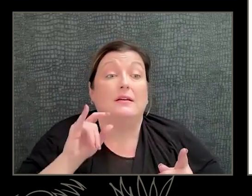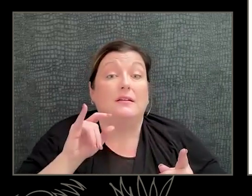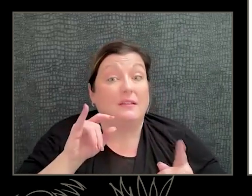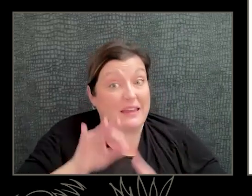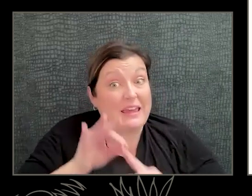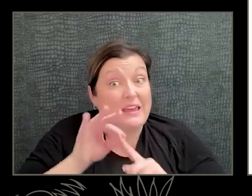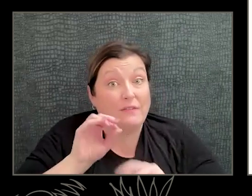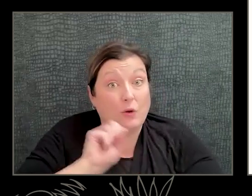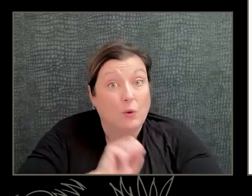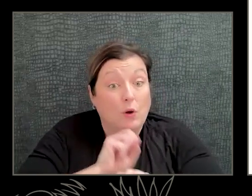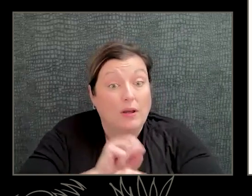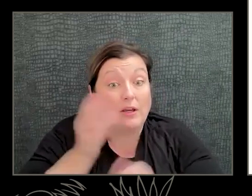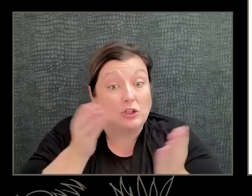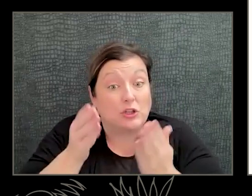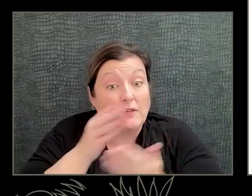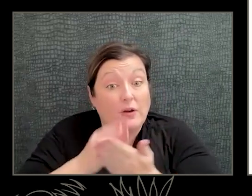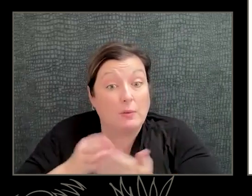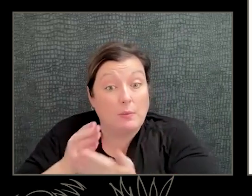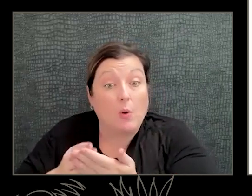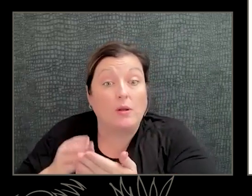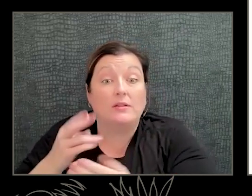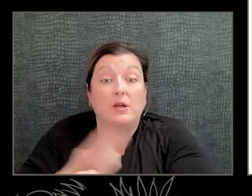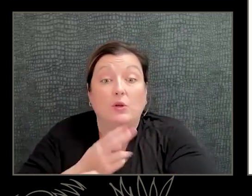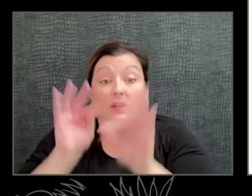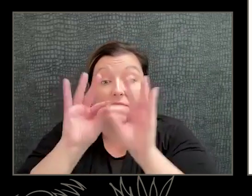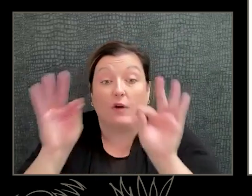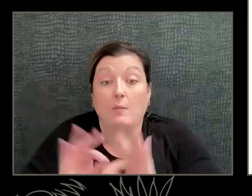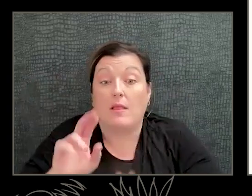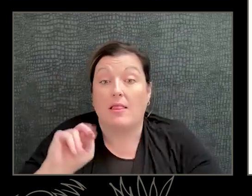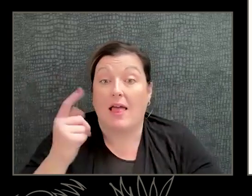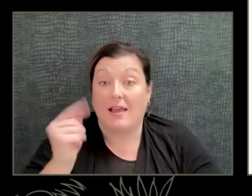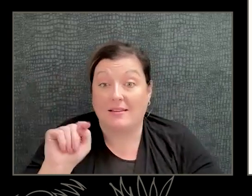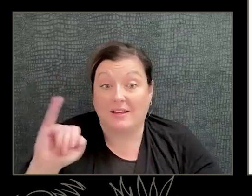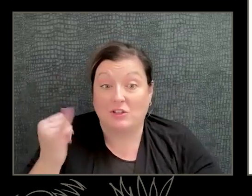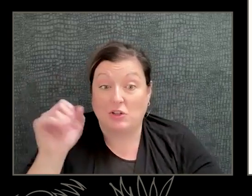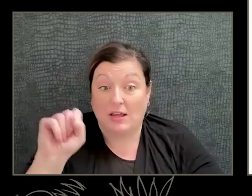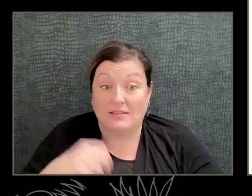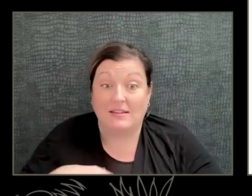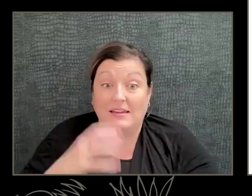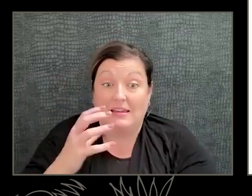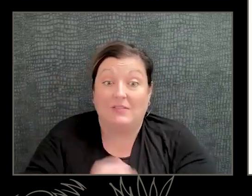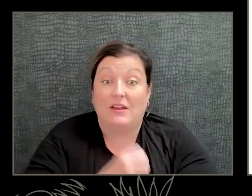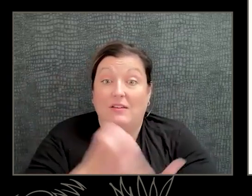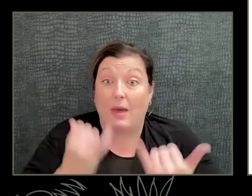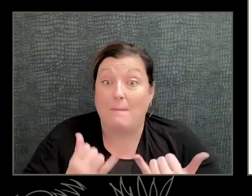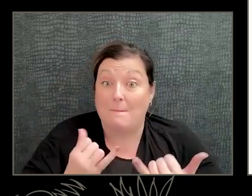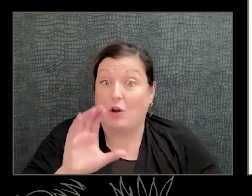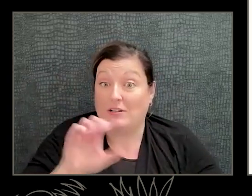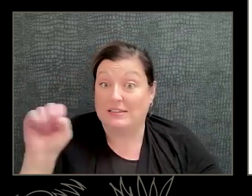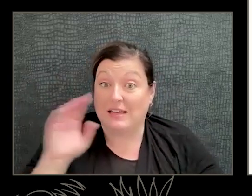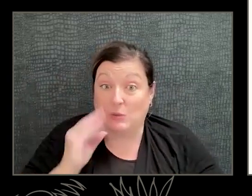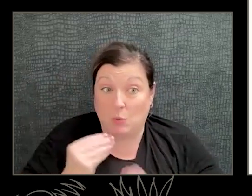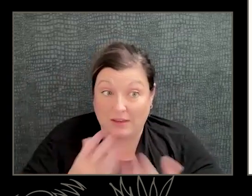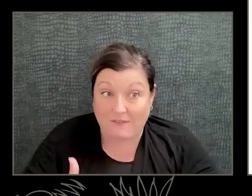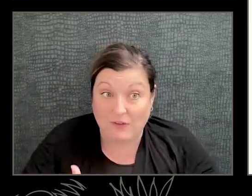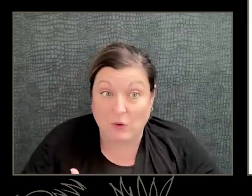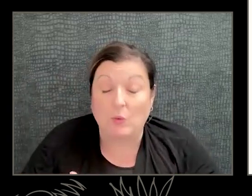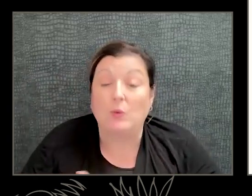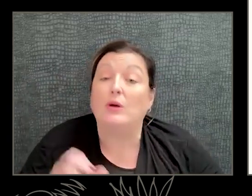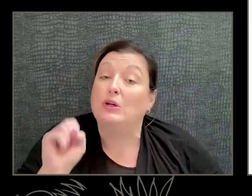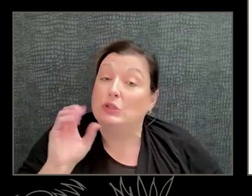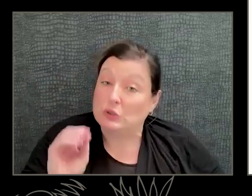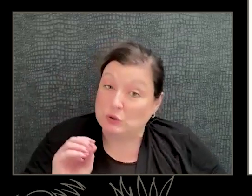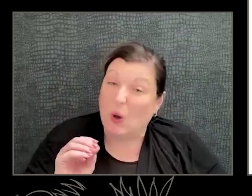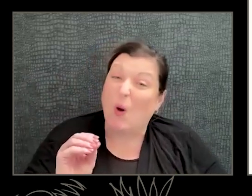framework like Next.js. And is it taking advantage of everything that modern CSS is going to give you? So here's the thing. There